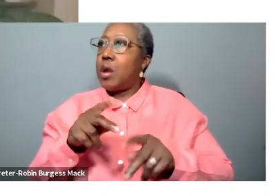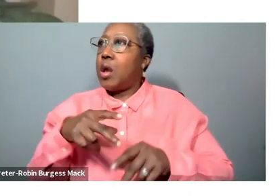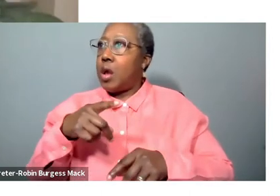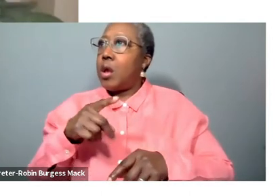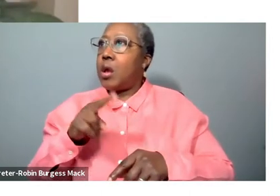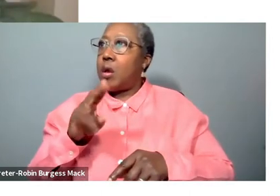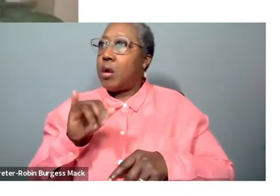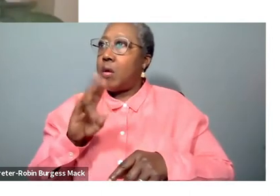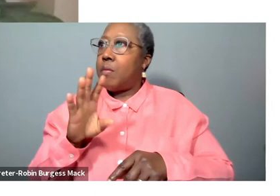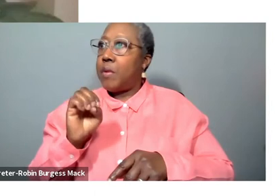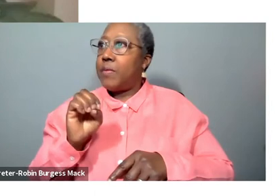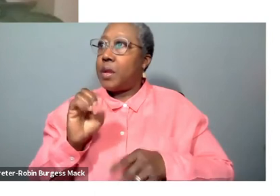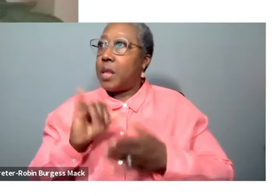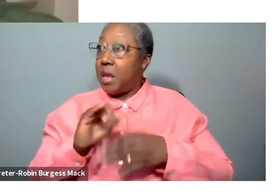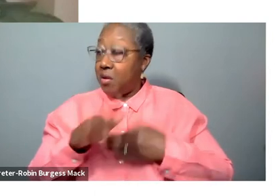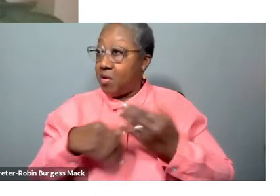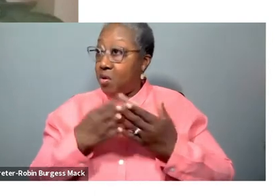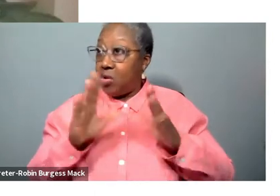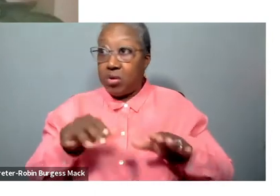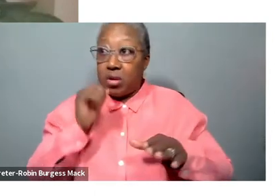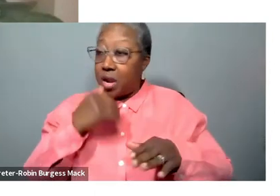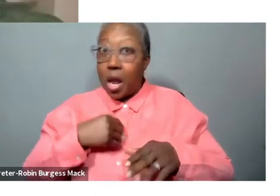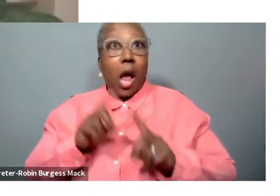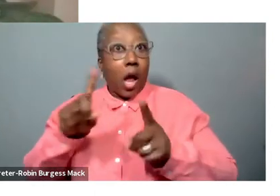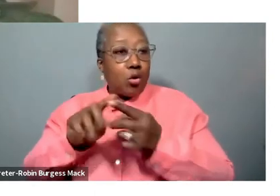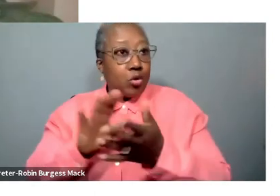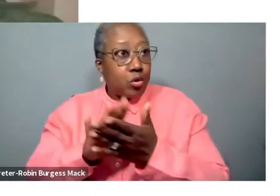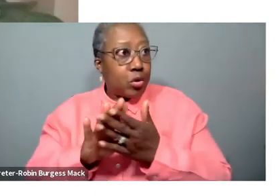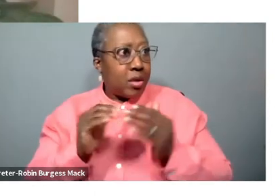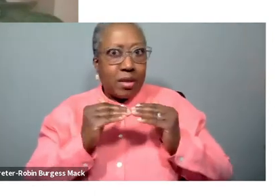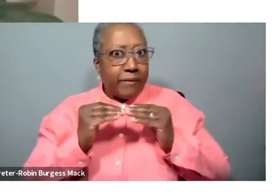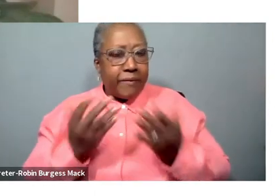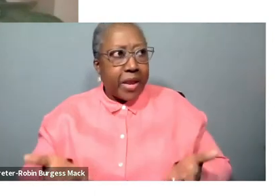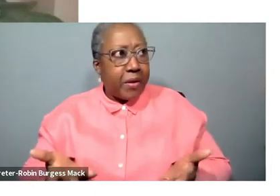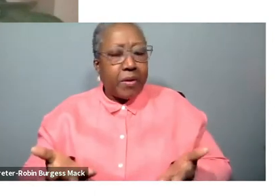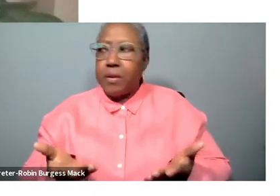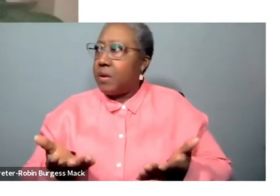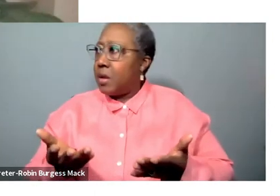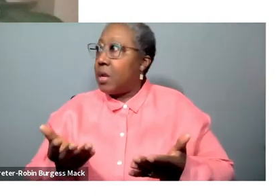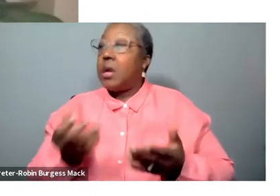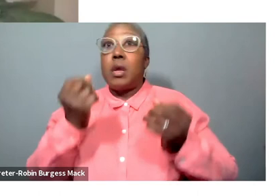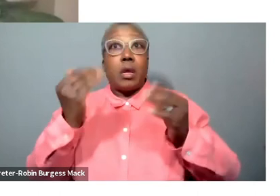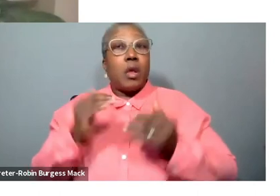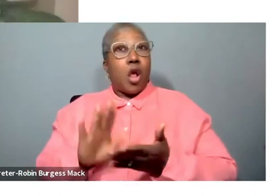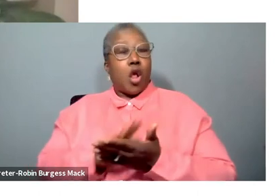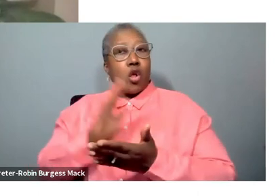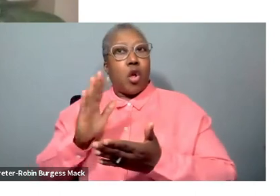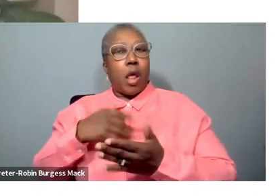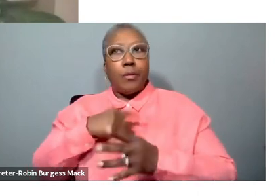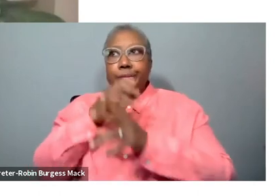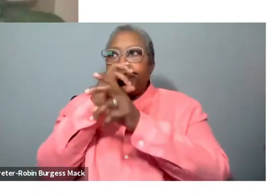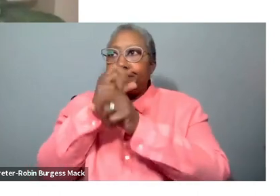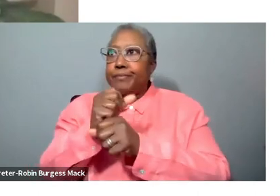every child had. I was going to school. How was that fair? In college, I was very interested